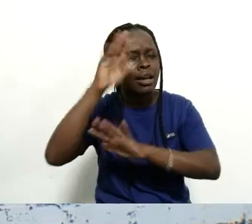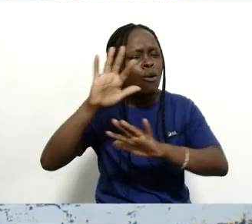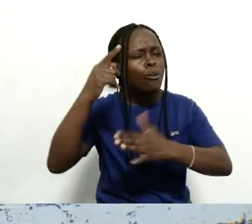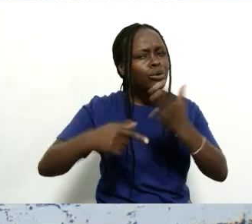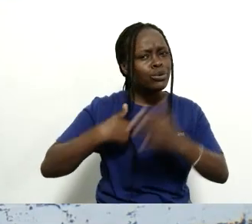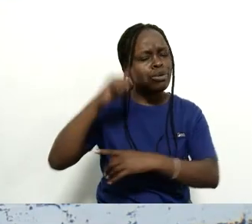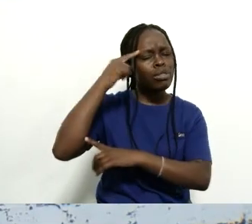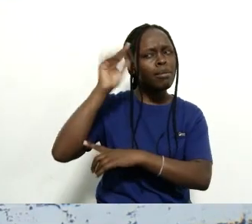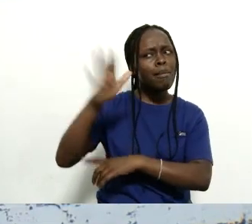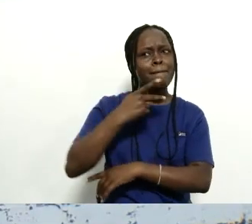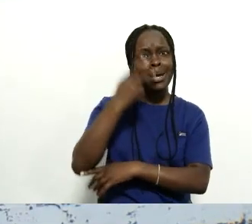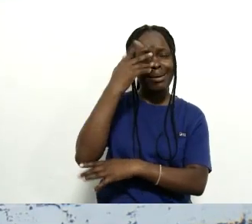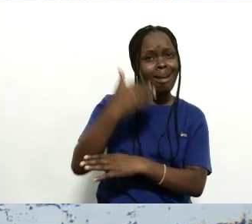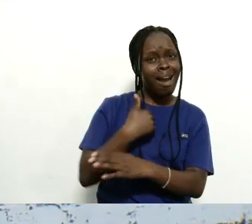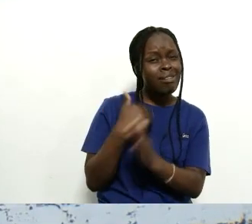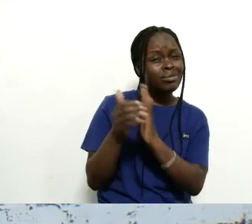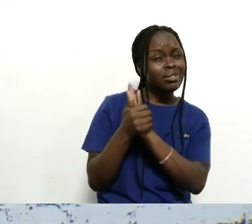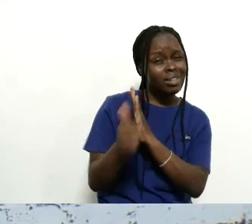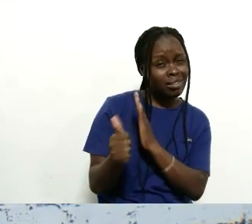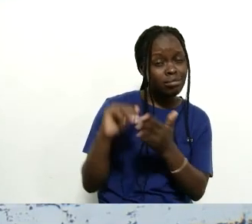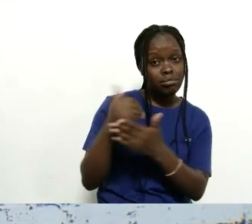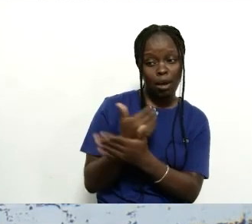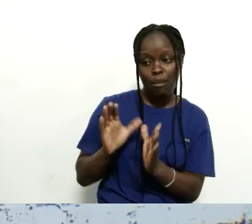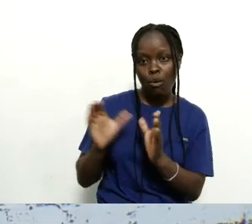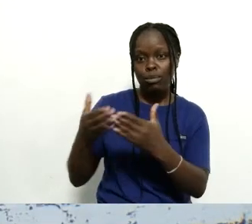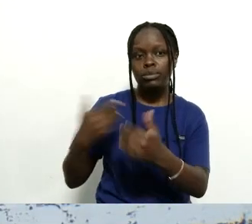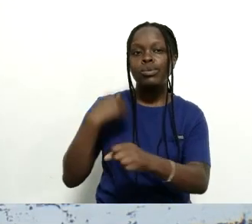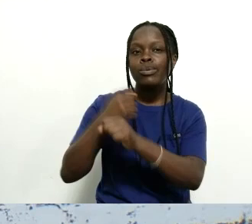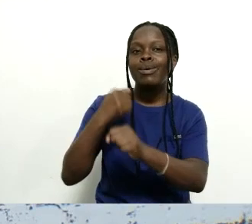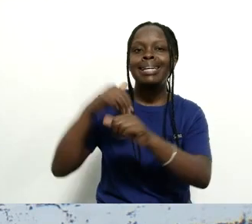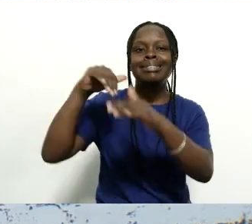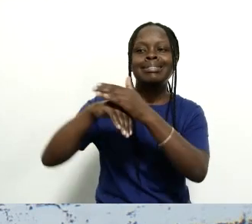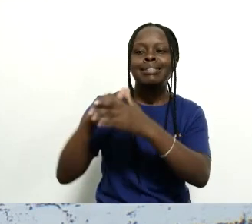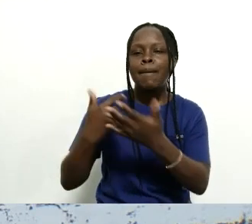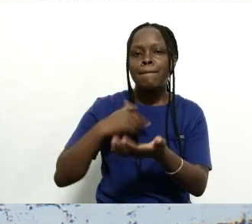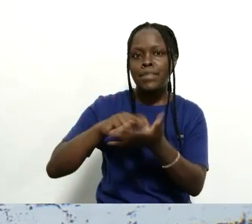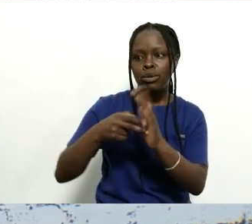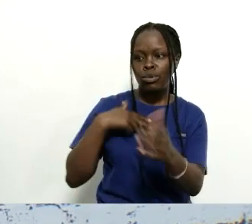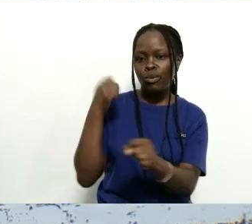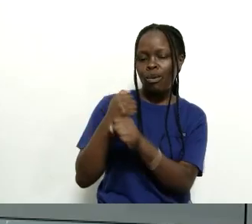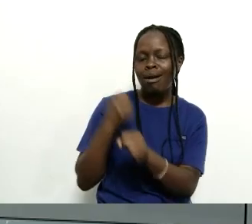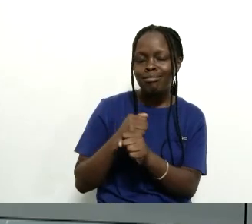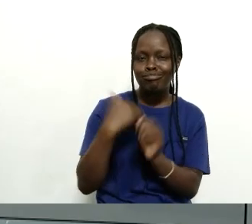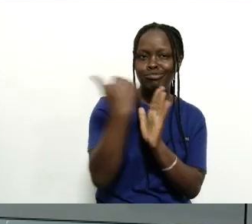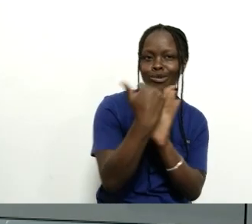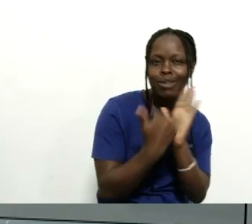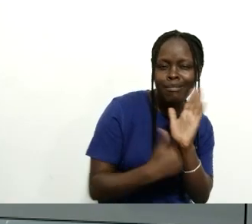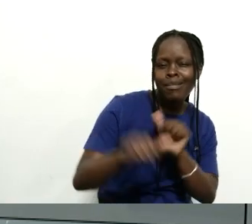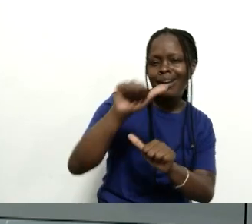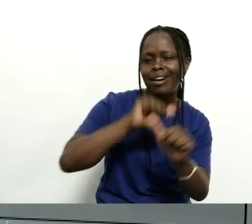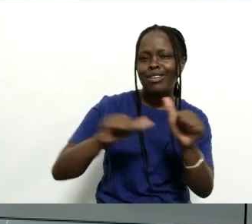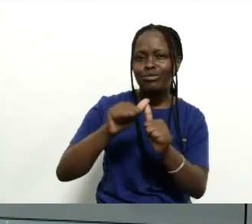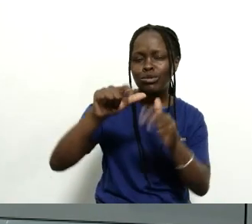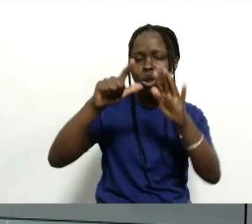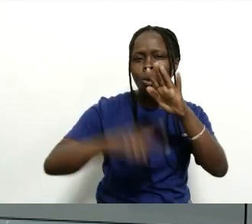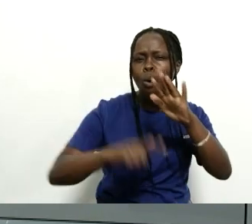center. What is appropriate, what is relevant to the learner, and then how do we work around that? thinking also of parents,